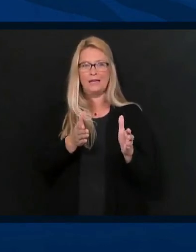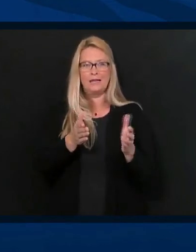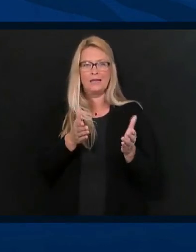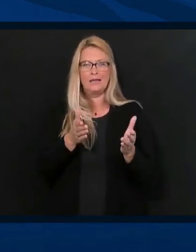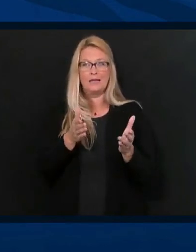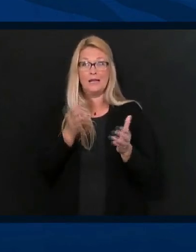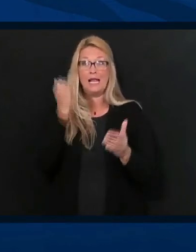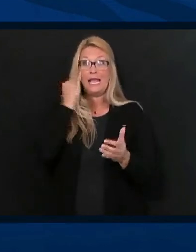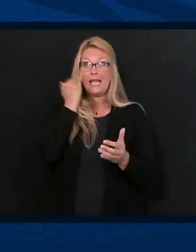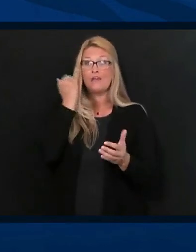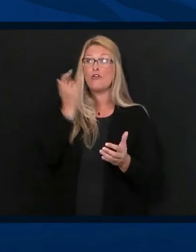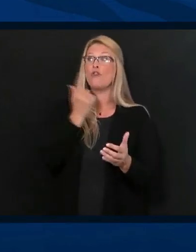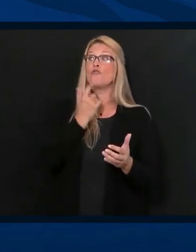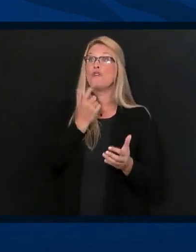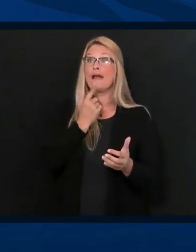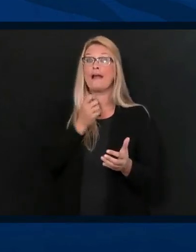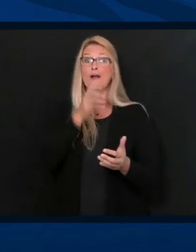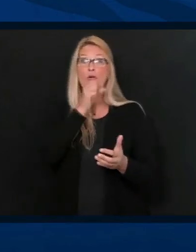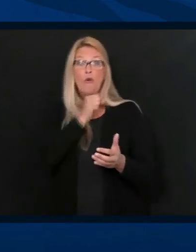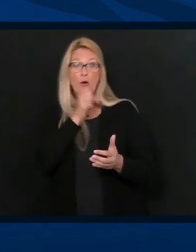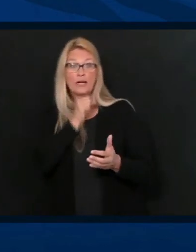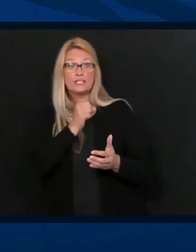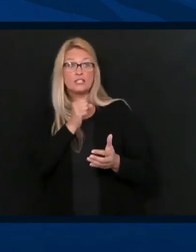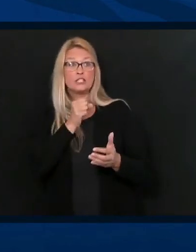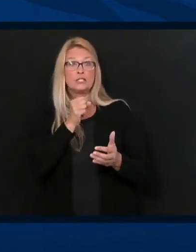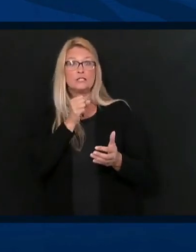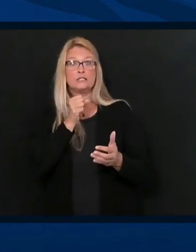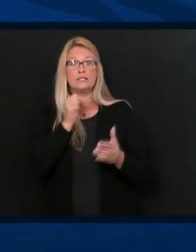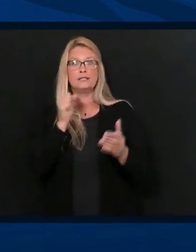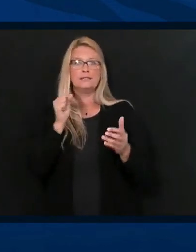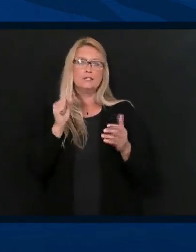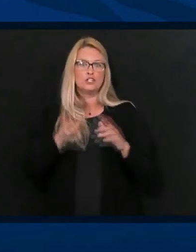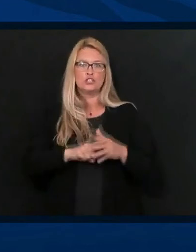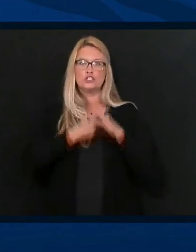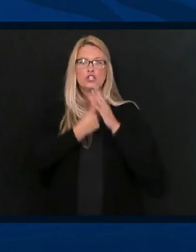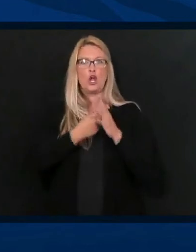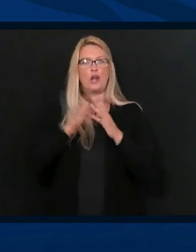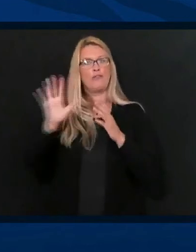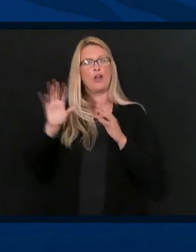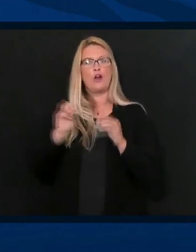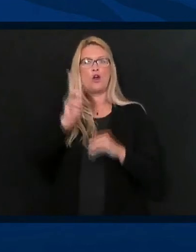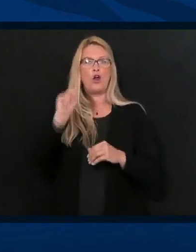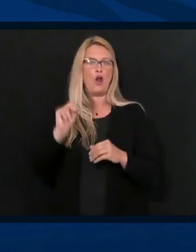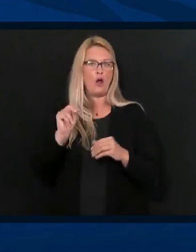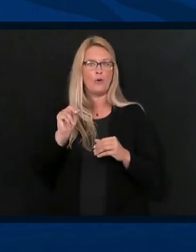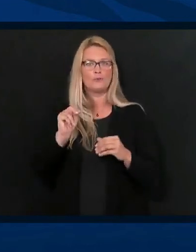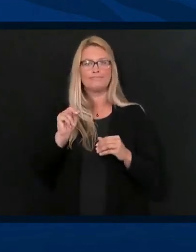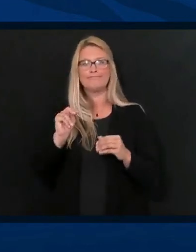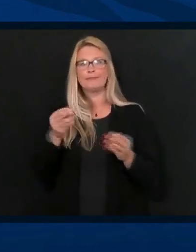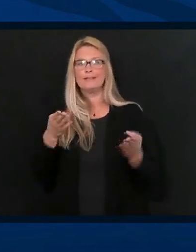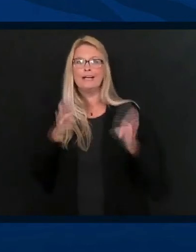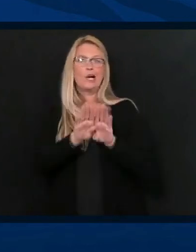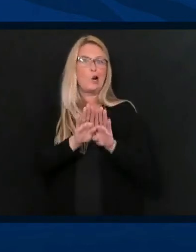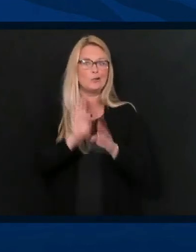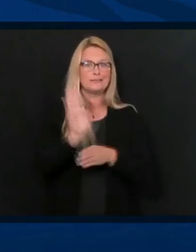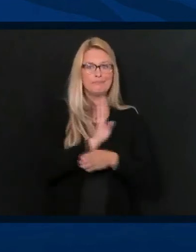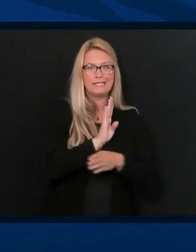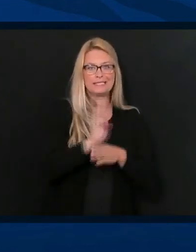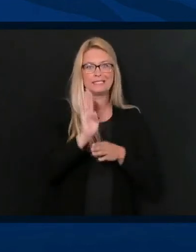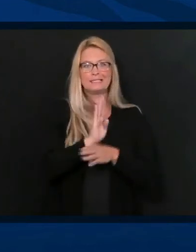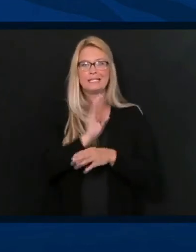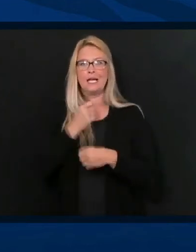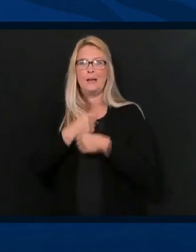in the red or around that area to issue their own guidelines to mitigate the spread, like closing businesses in the county, making their own